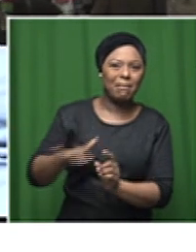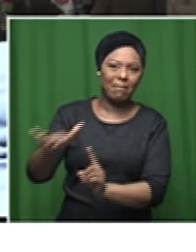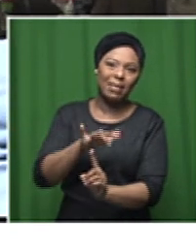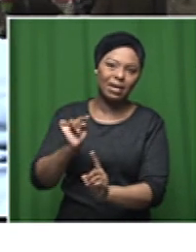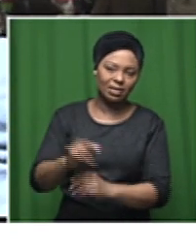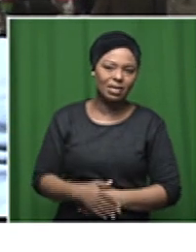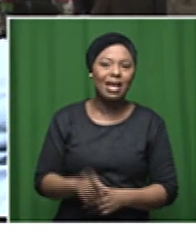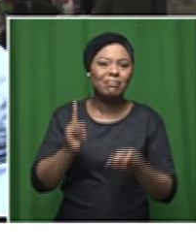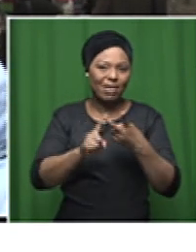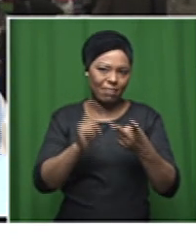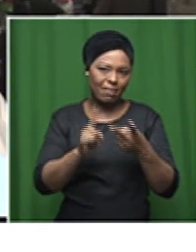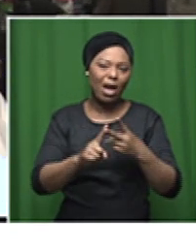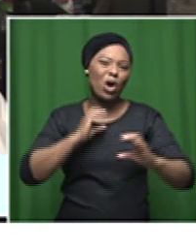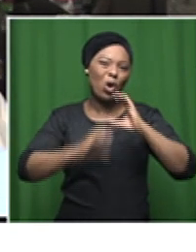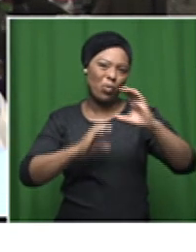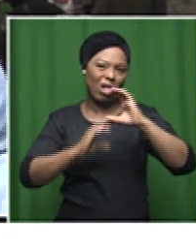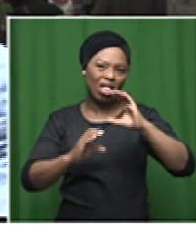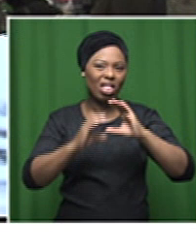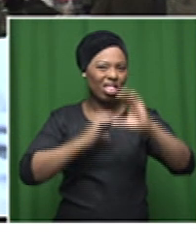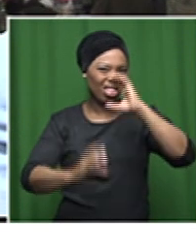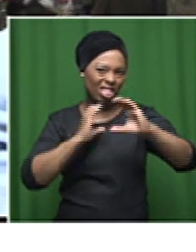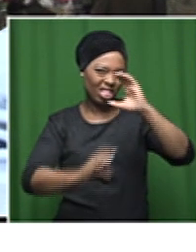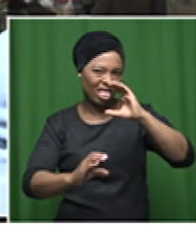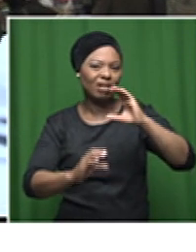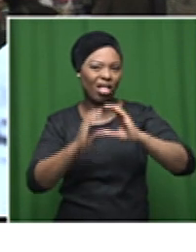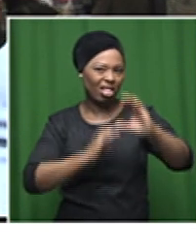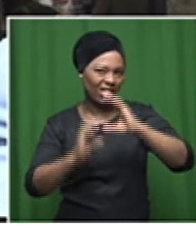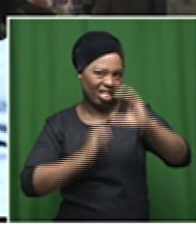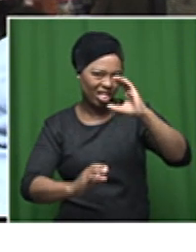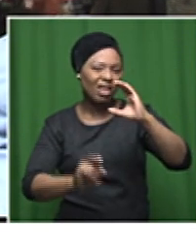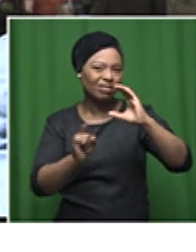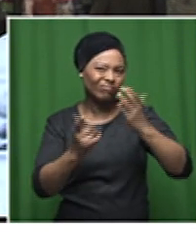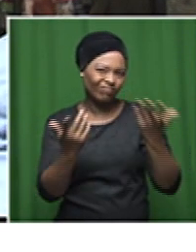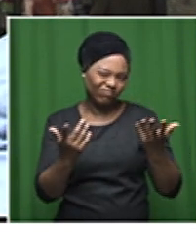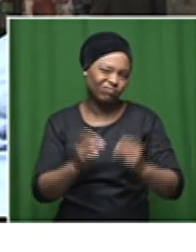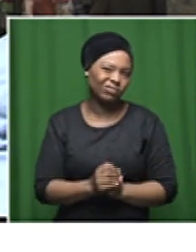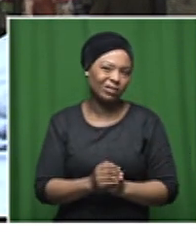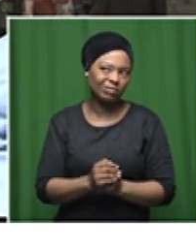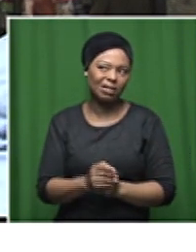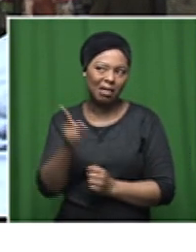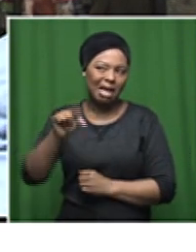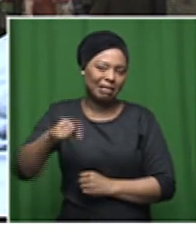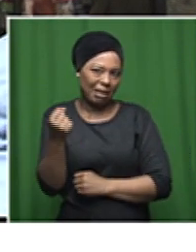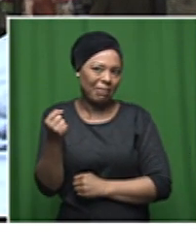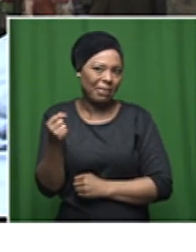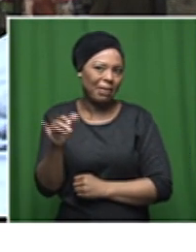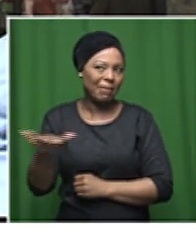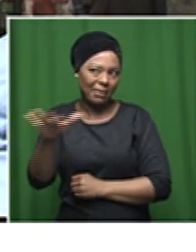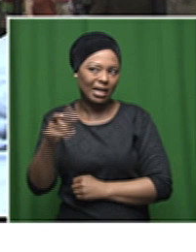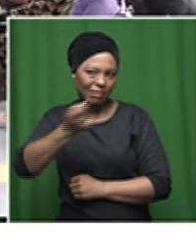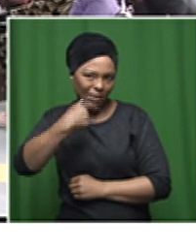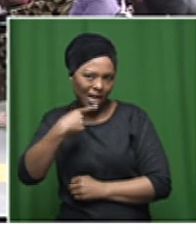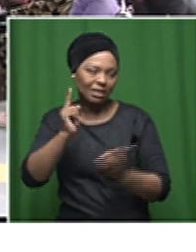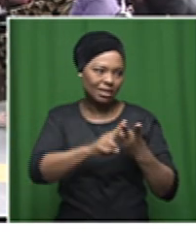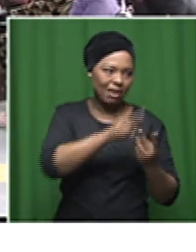communication. I think what's the problem? It's communication between the two departments, with the depot and the facility. And in some instances, you find